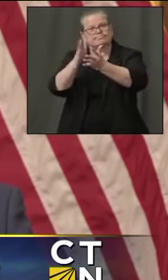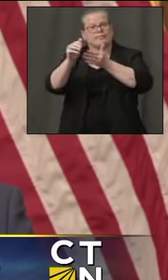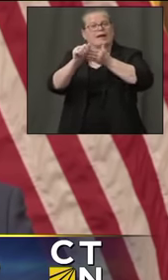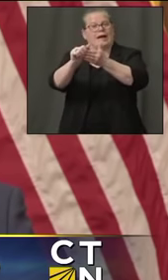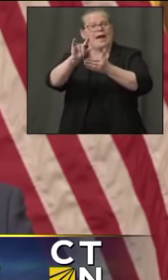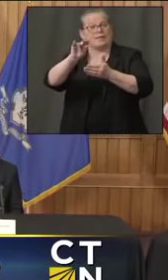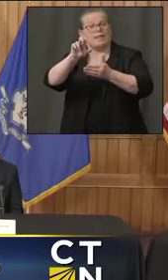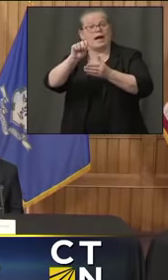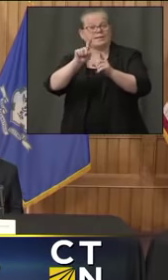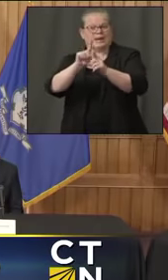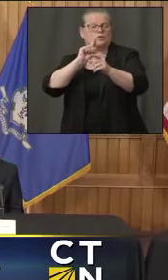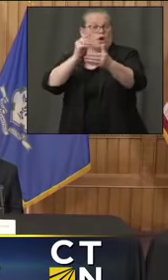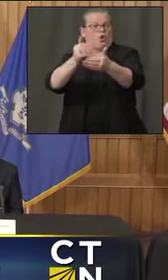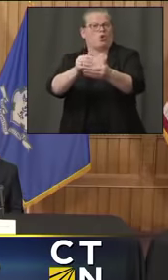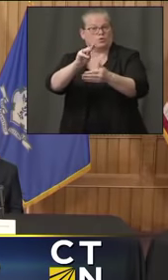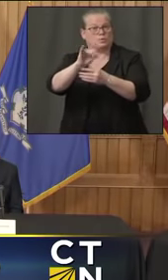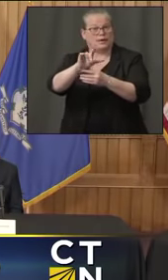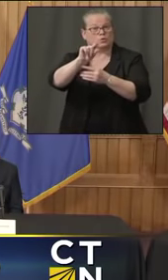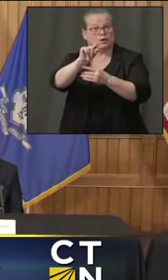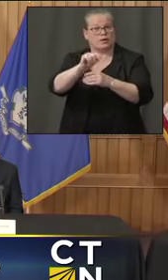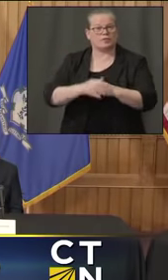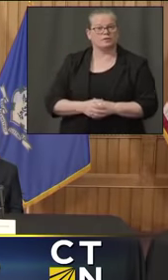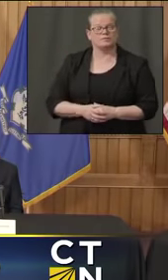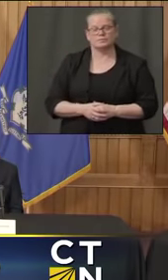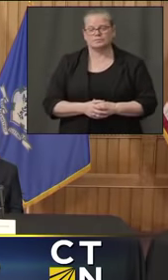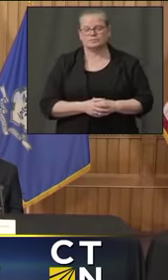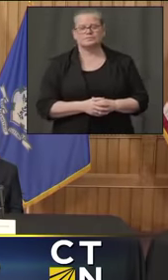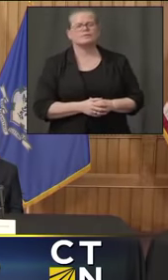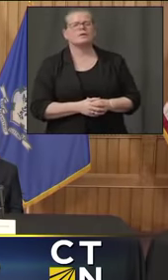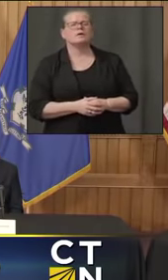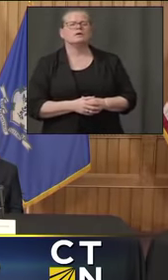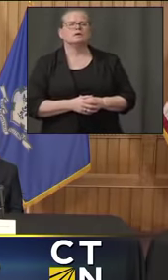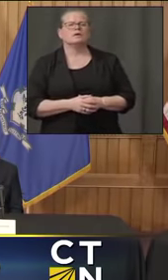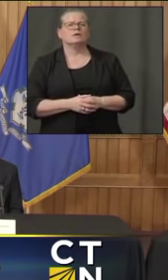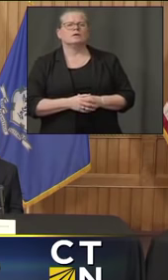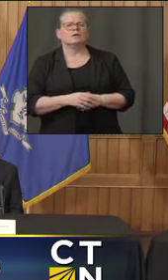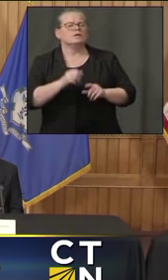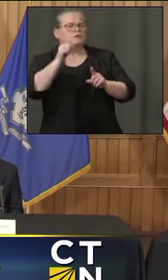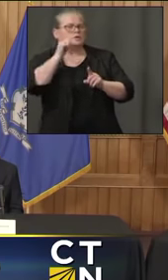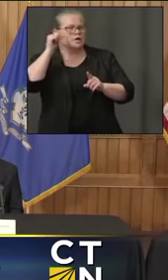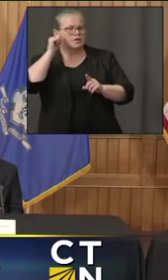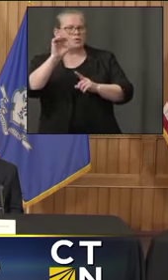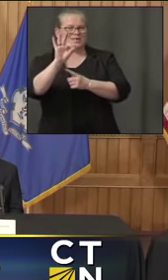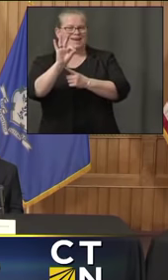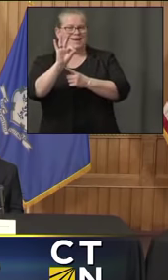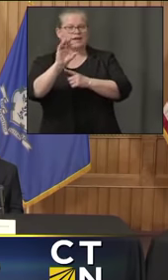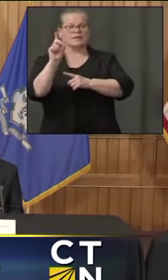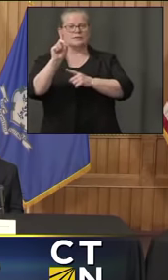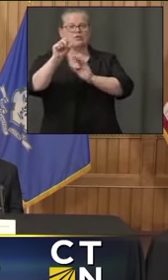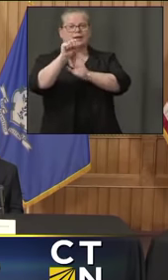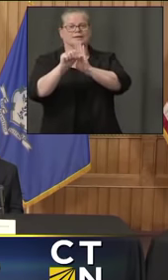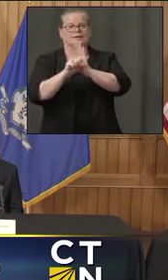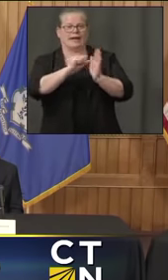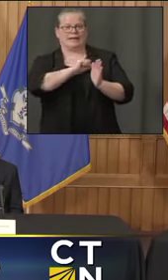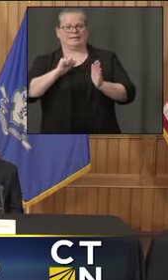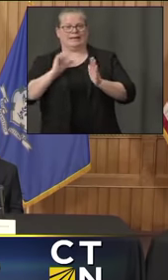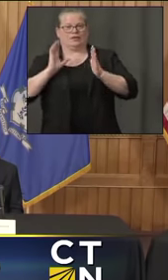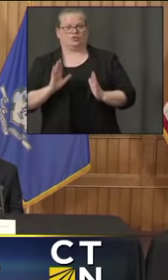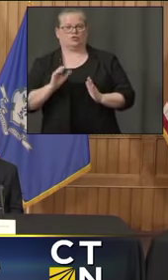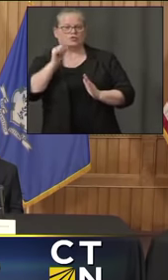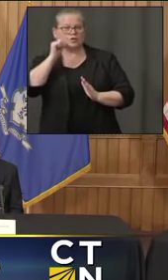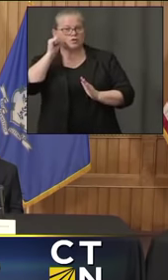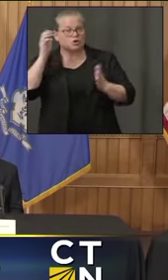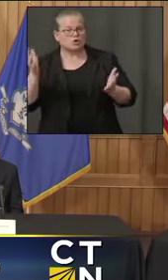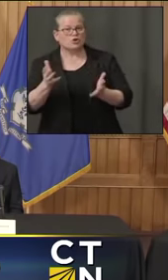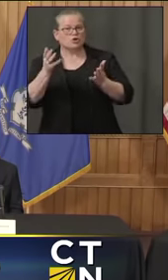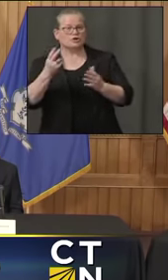Governor. There were 9 Democratic state senators yesterday who sent the letter encouraging you to slow your roll